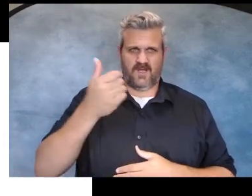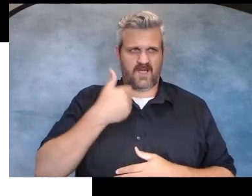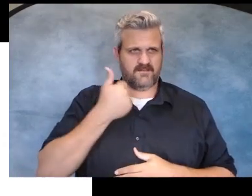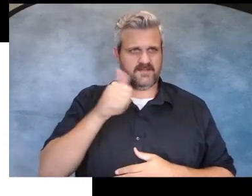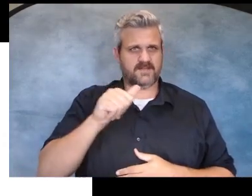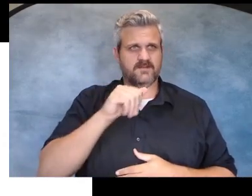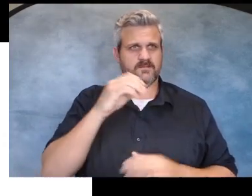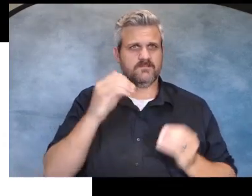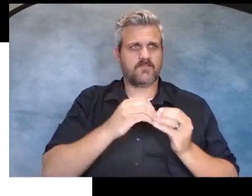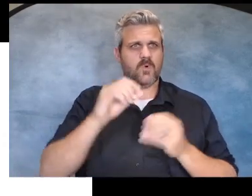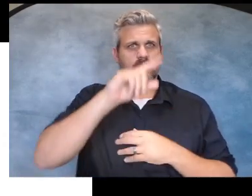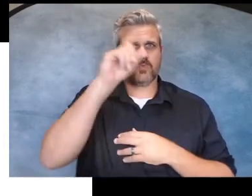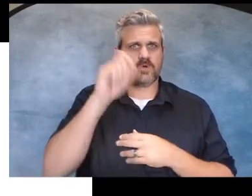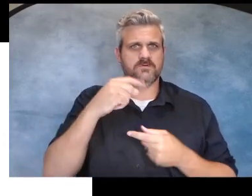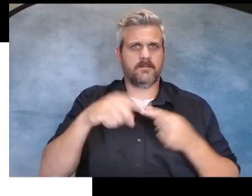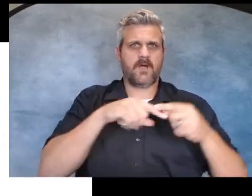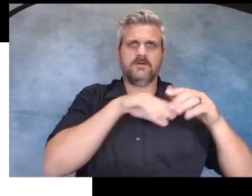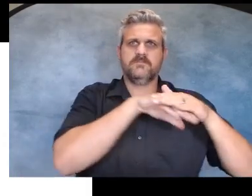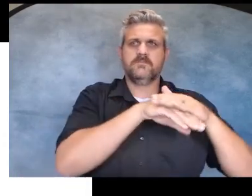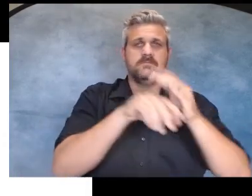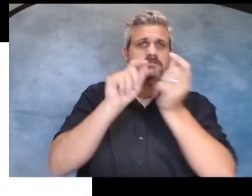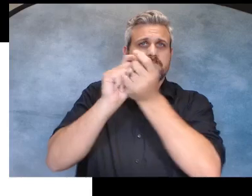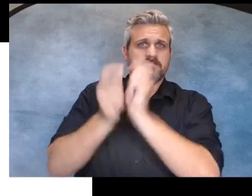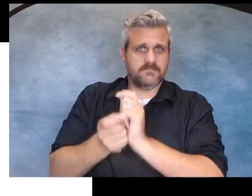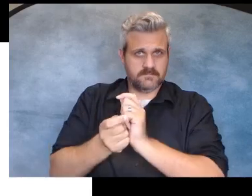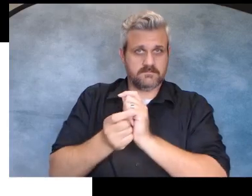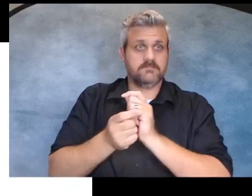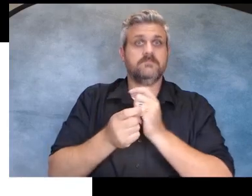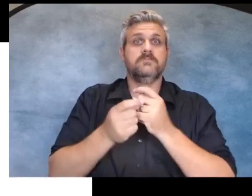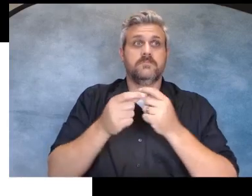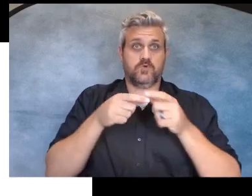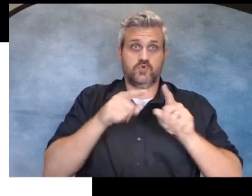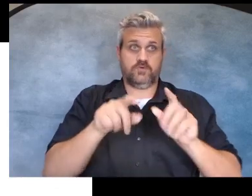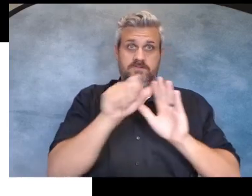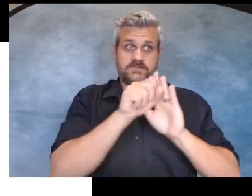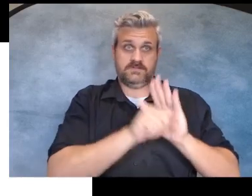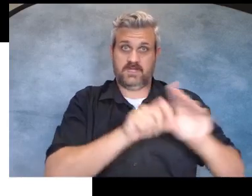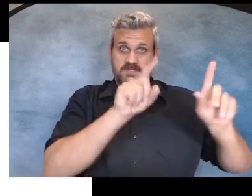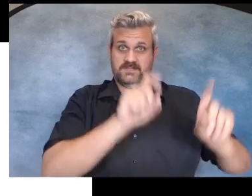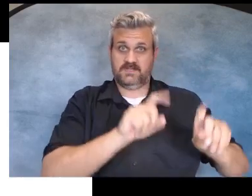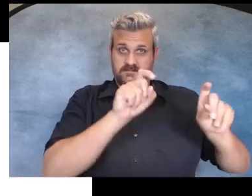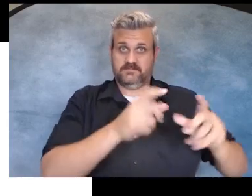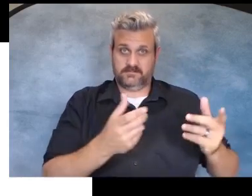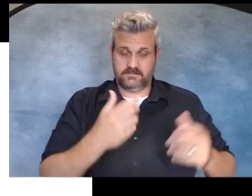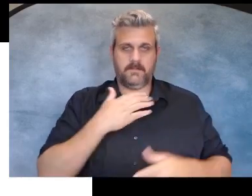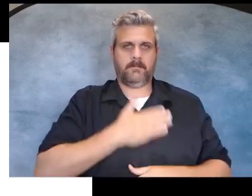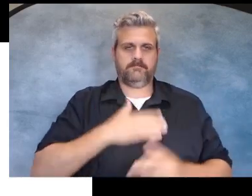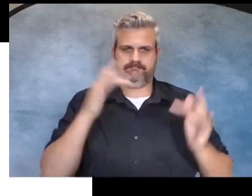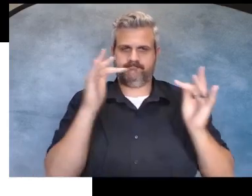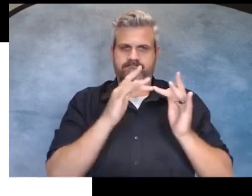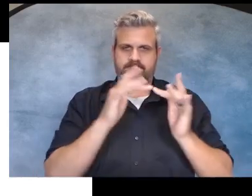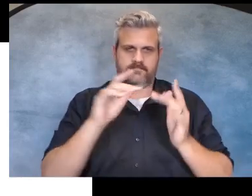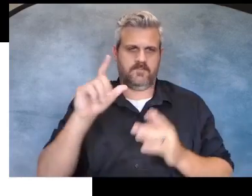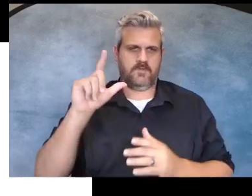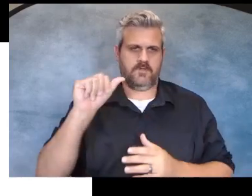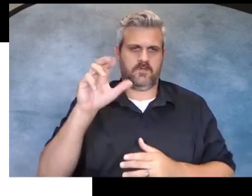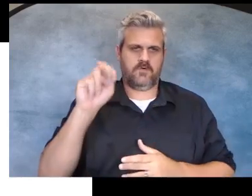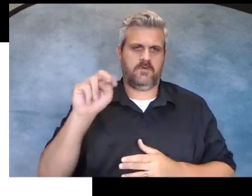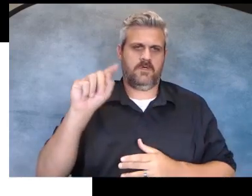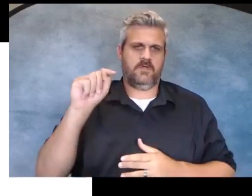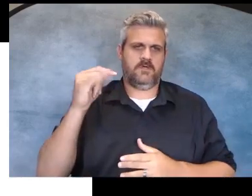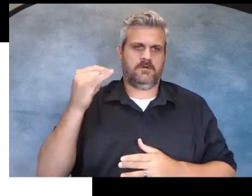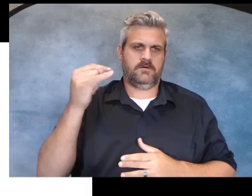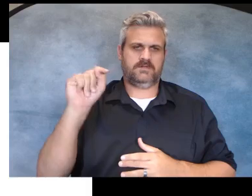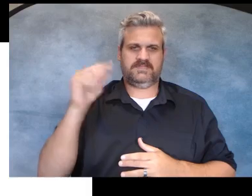Should you have any additional questions about accommodations or modifications available during state assessments, please contact Lauren